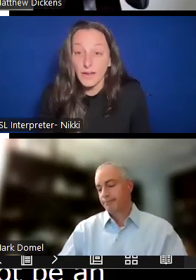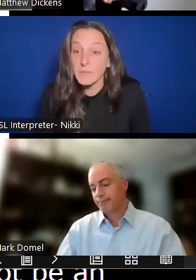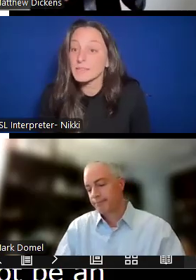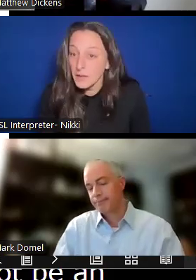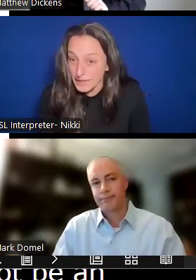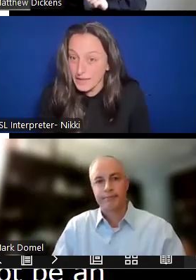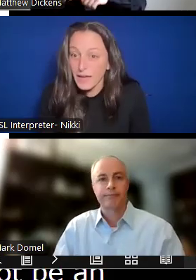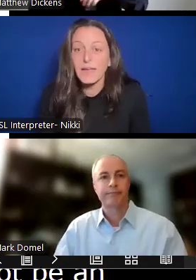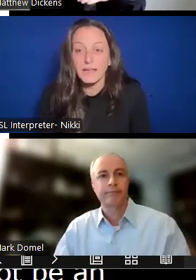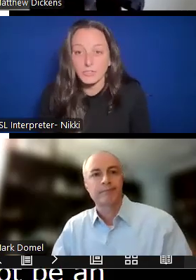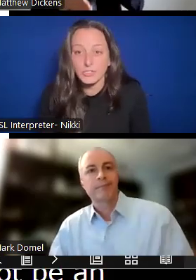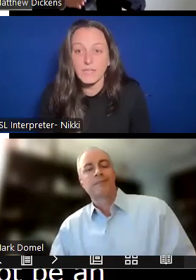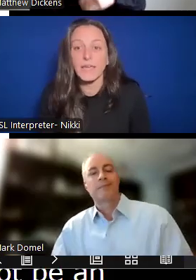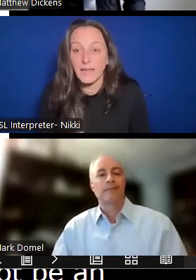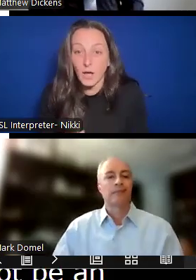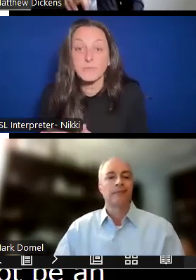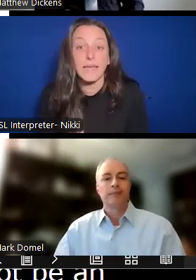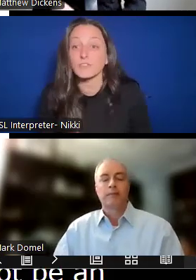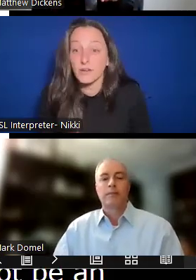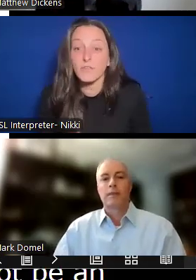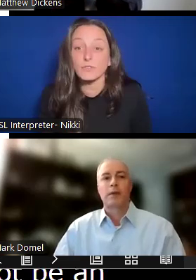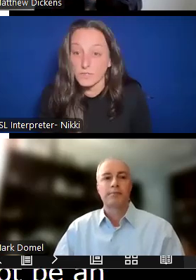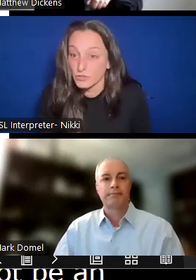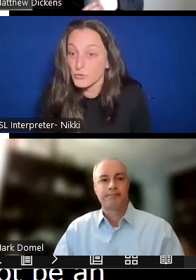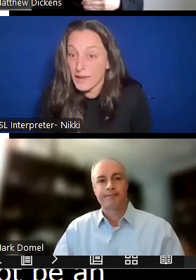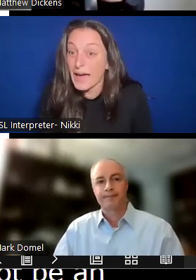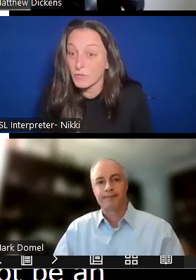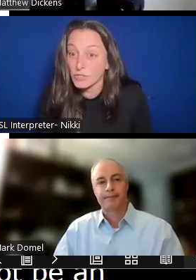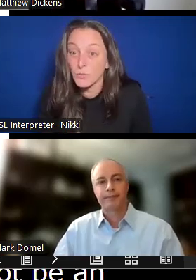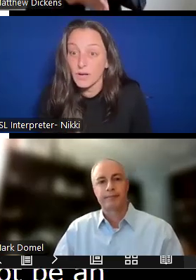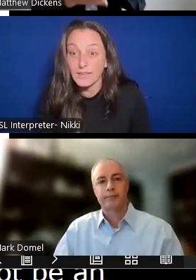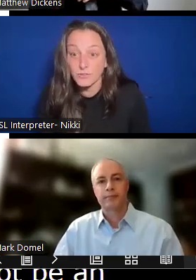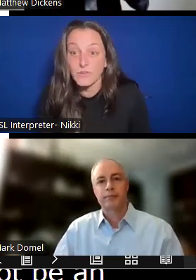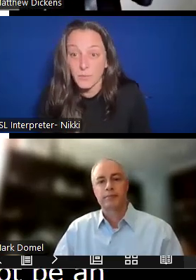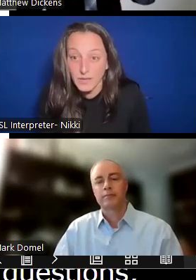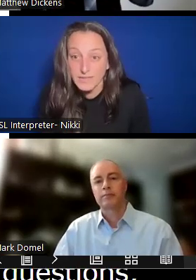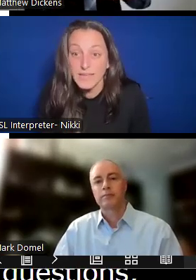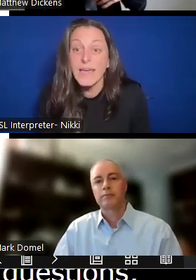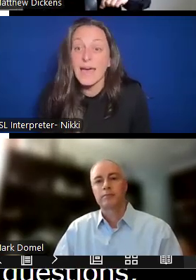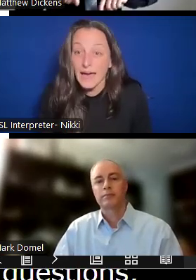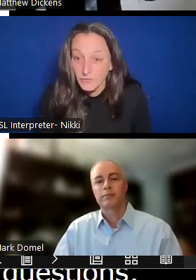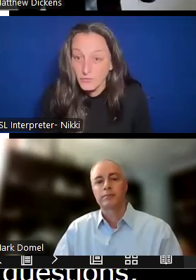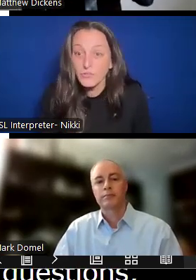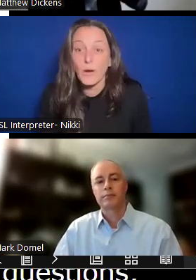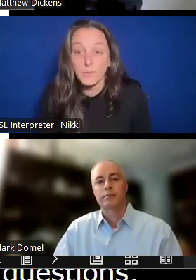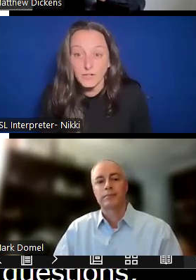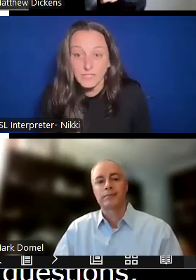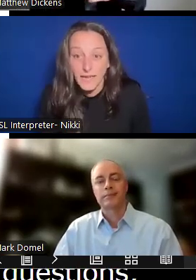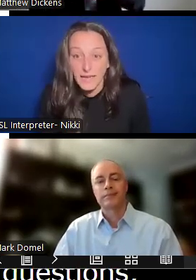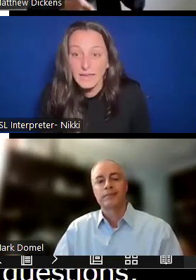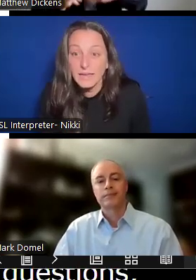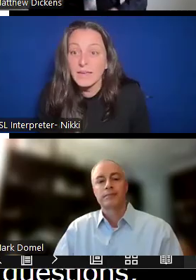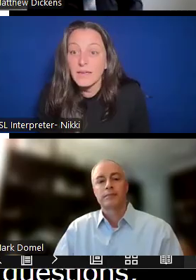and her name is Melinda, and she can help to answer any of those questions you may have, or she will guide us through that process. After the